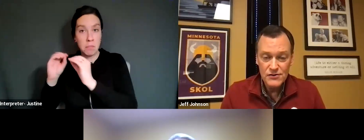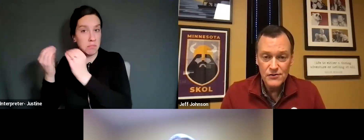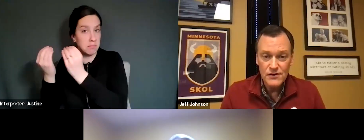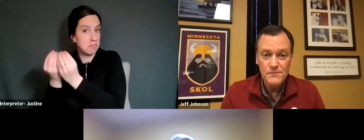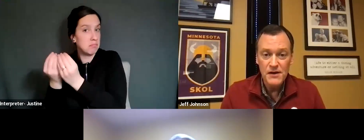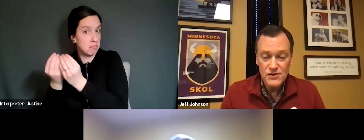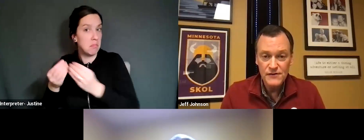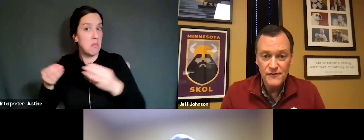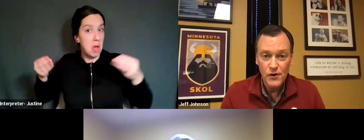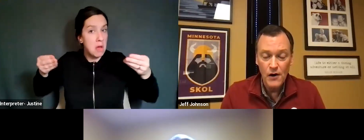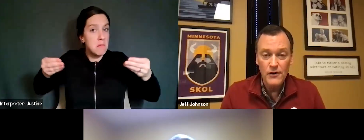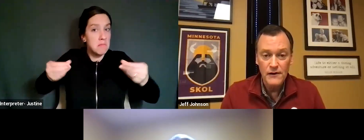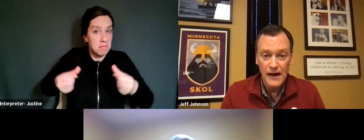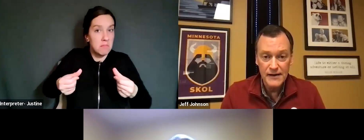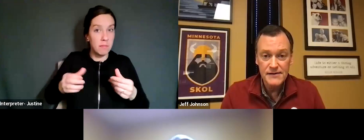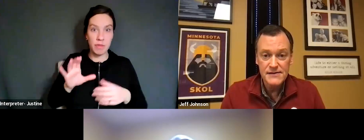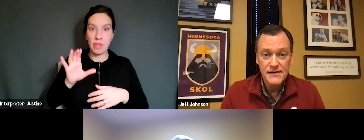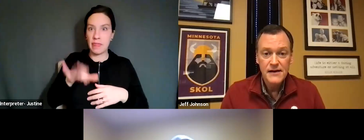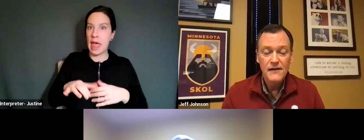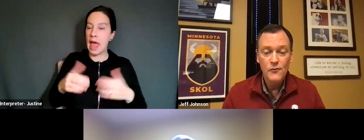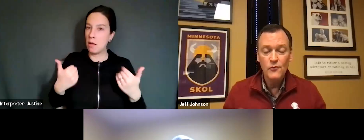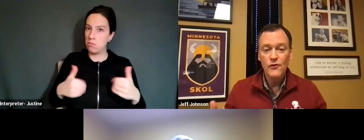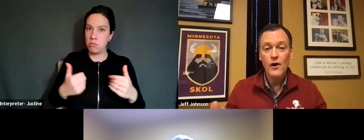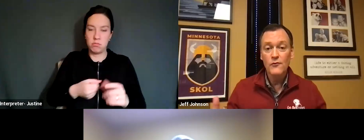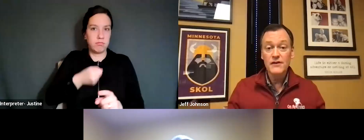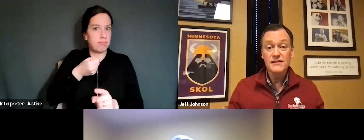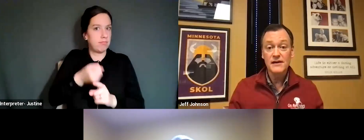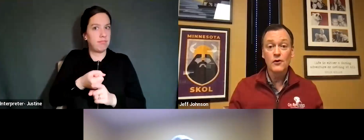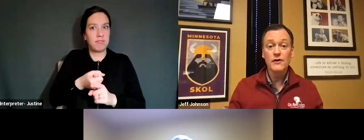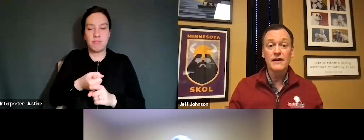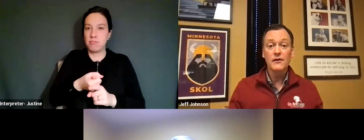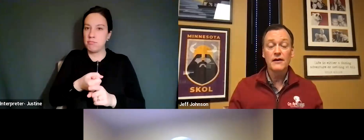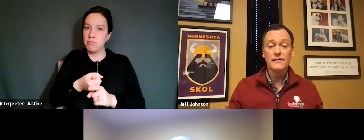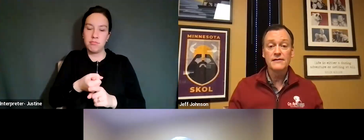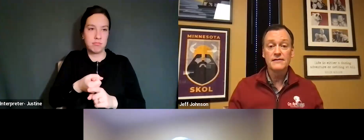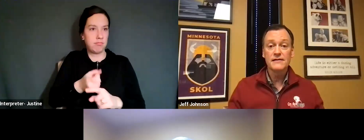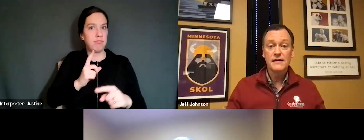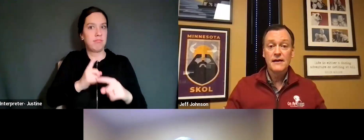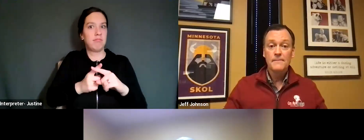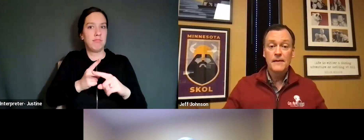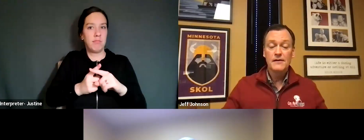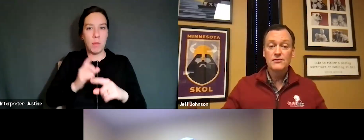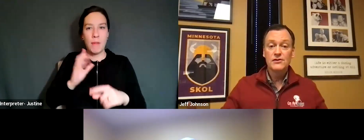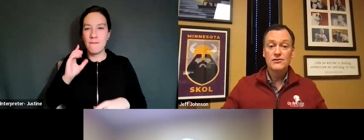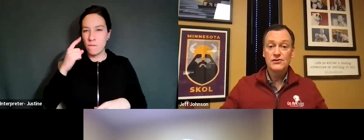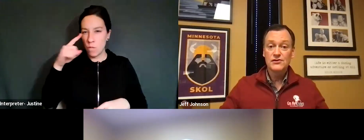game changer, especially for our clients. And the way we see it working is